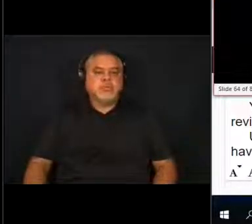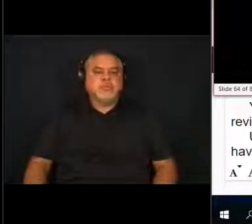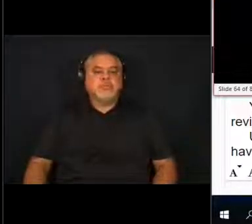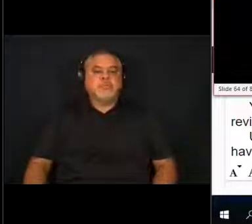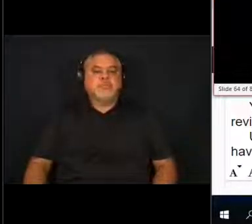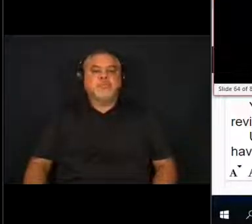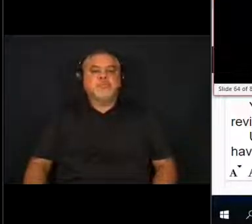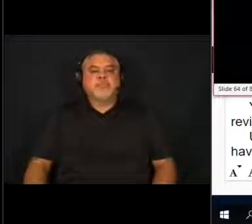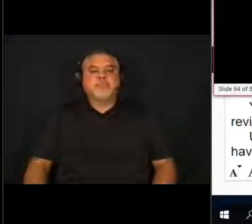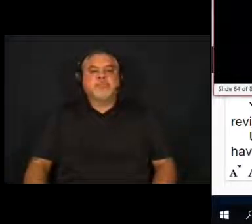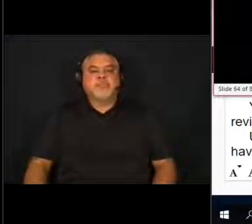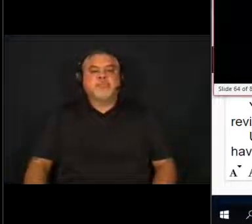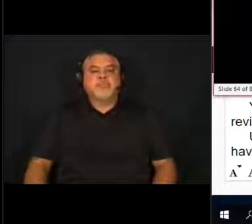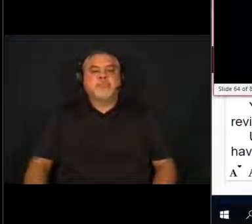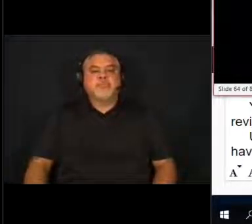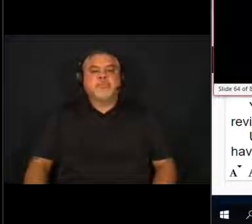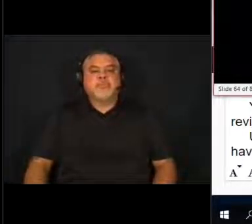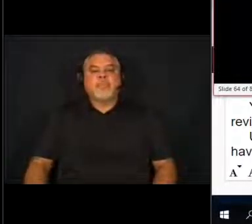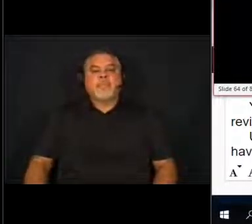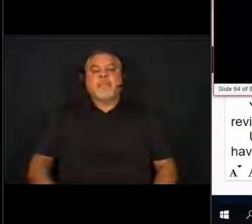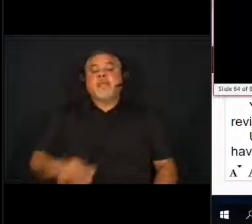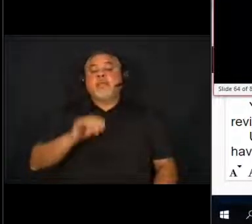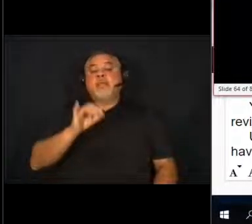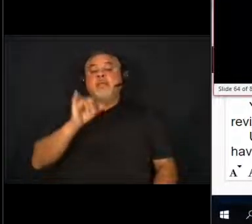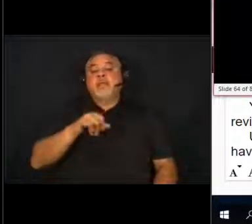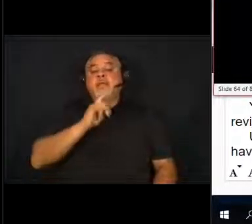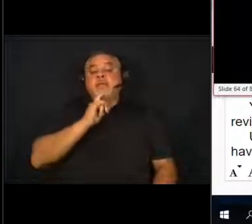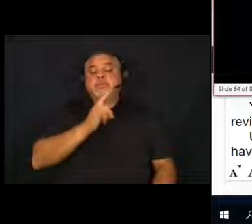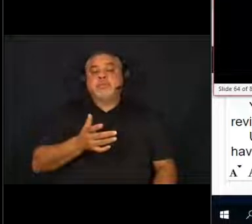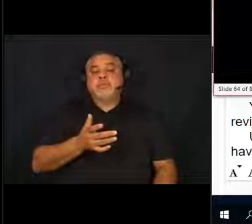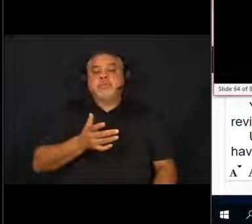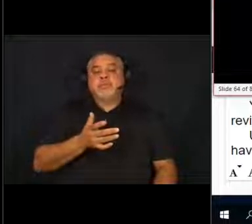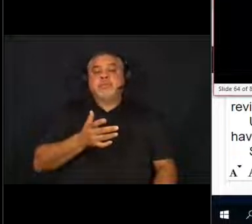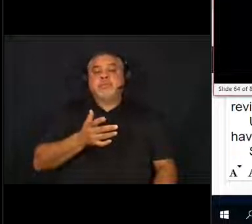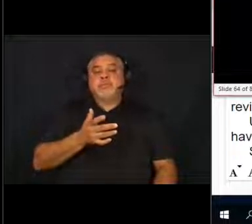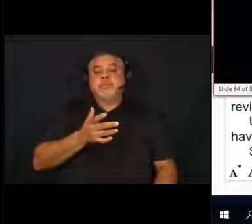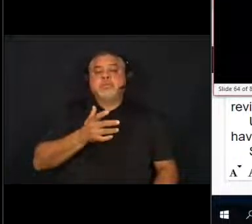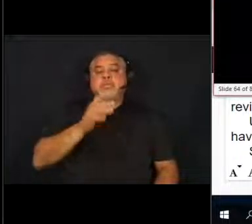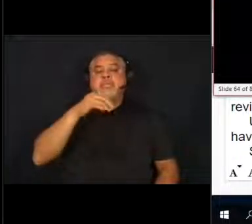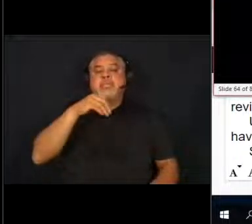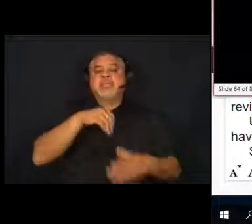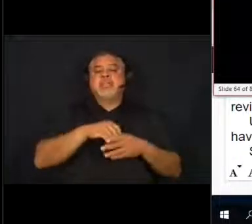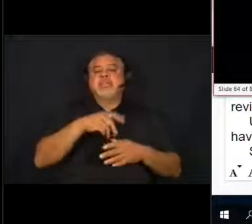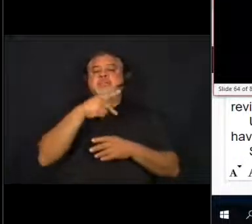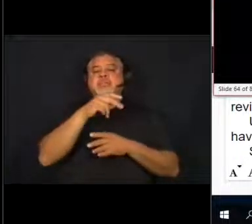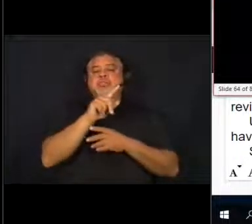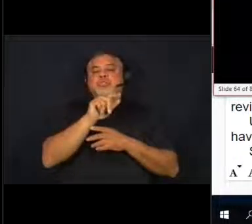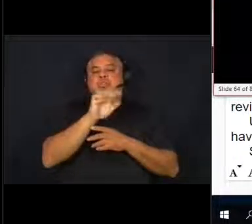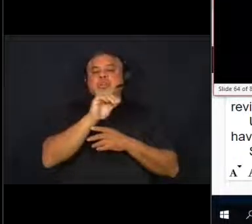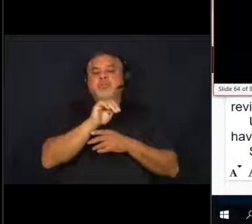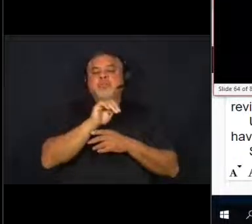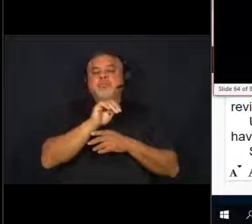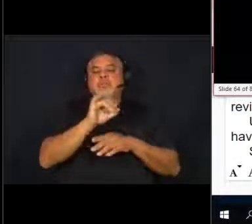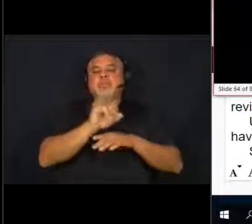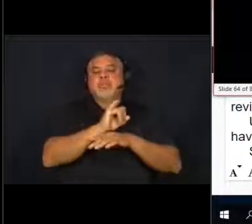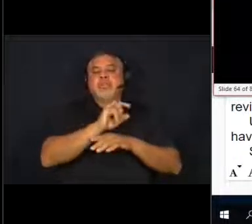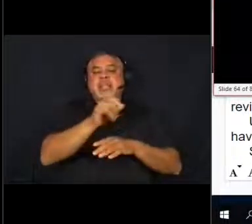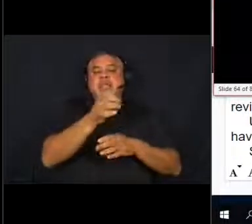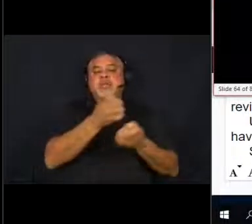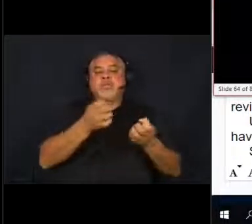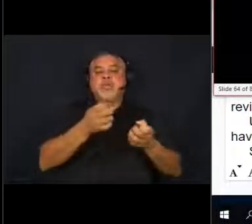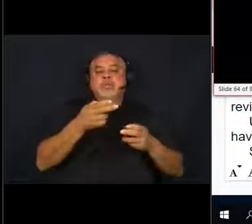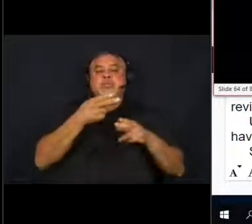So this is in the petroleum industry, this piece of equipment is called